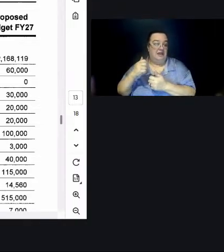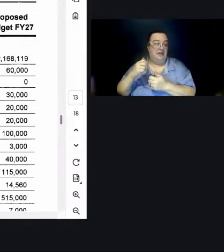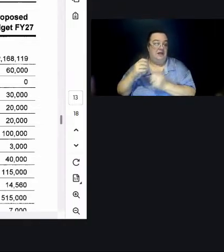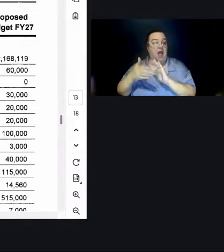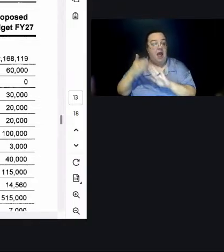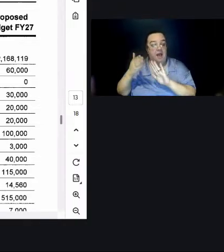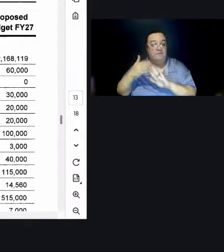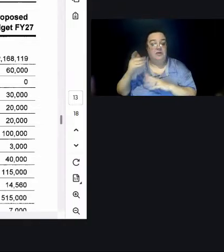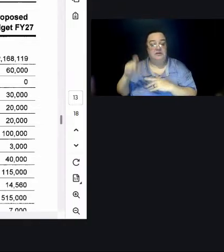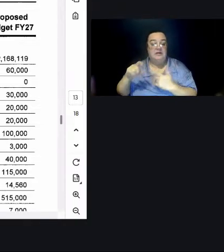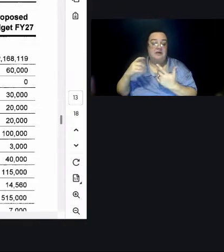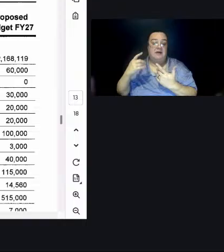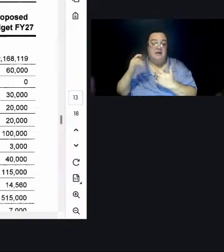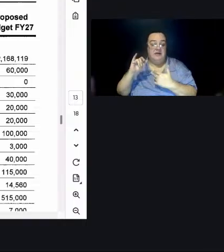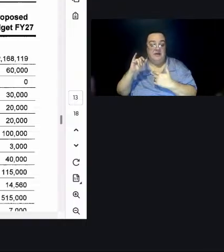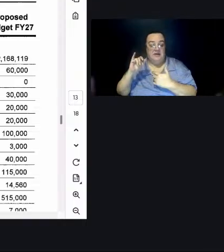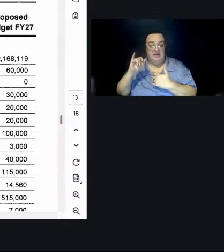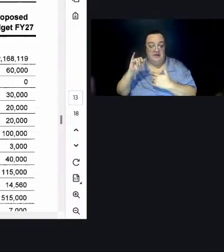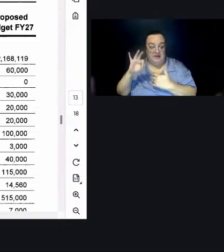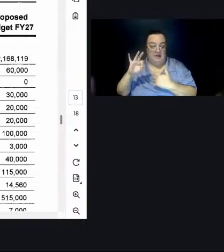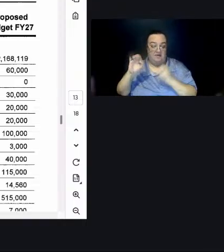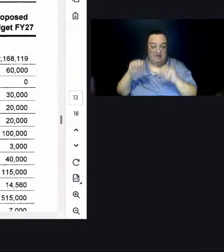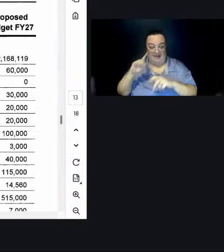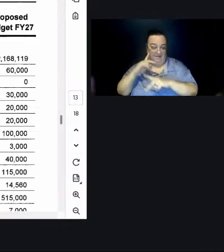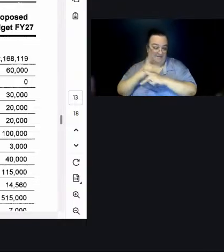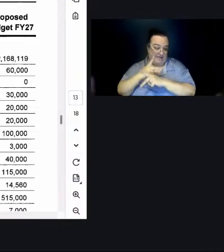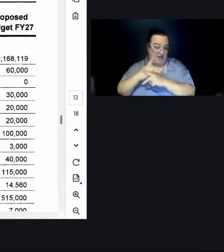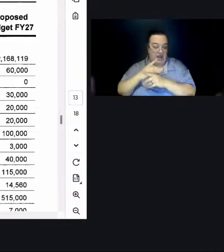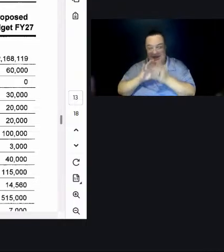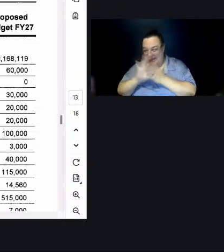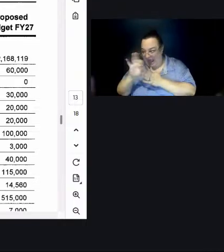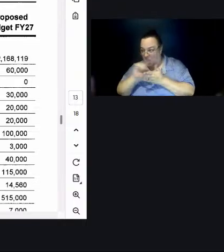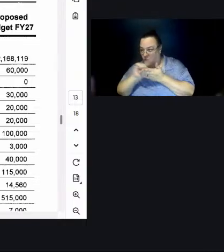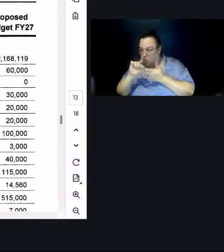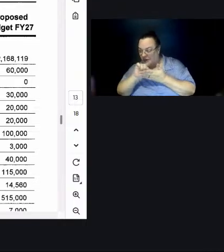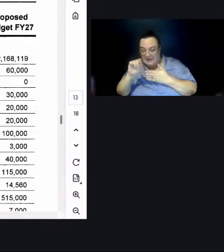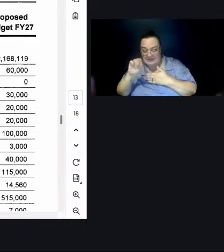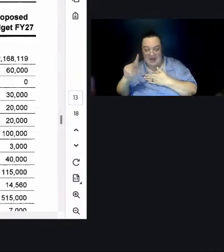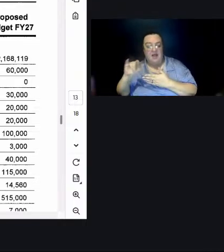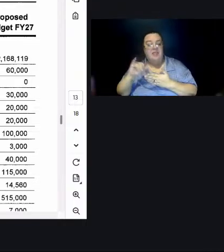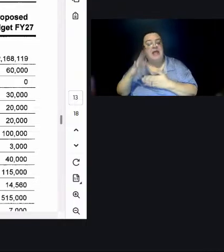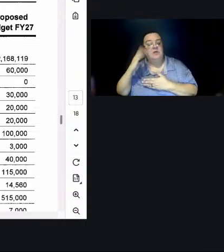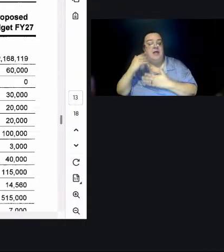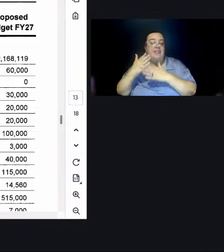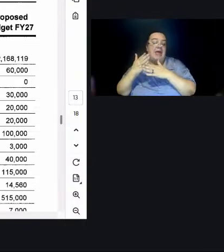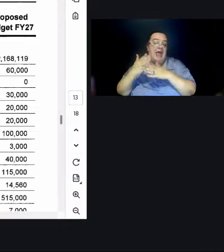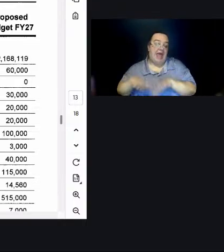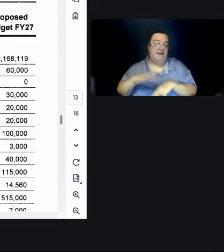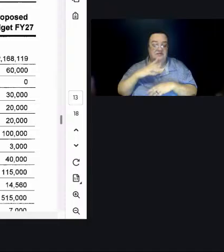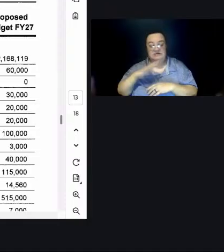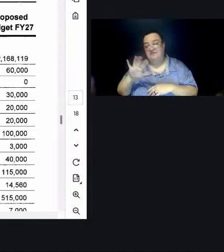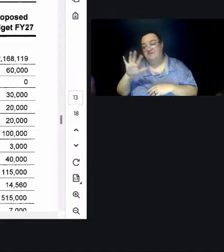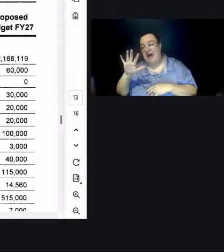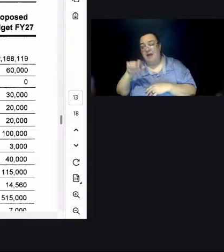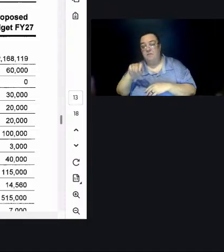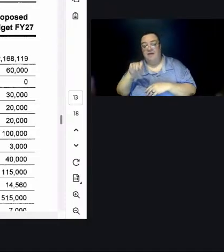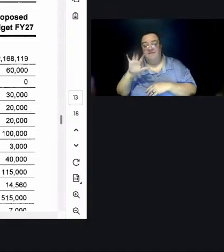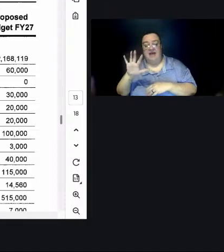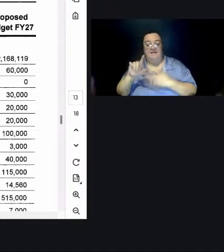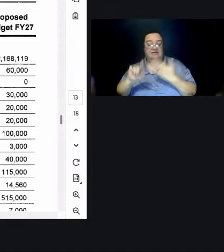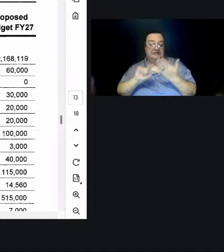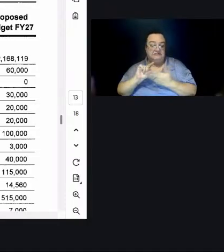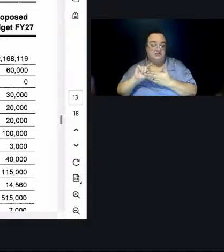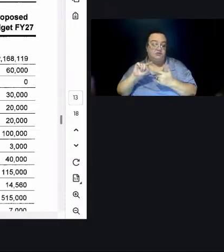if we count the weeks out, and this is why the average is 5.5 officers to fill one